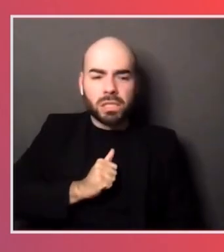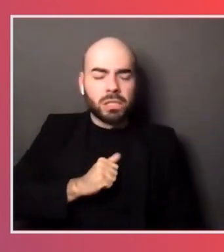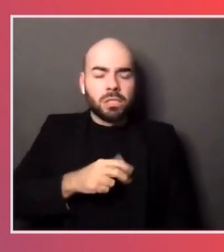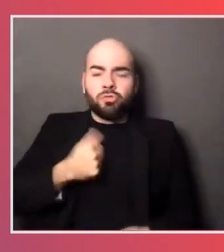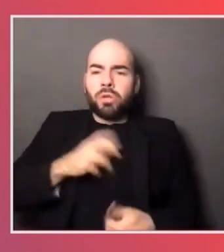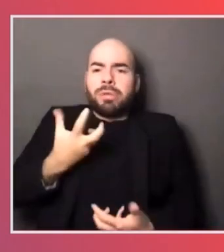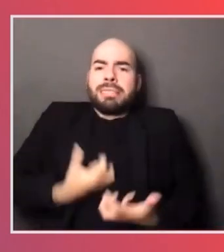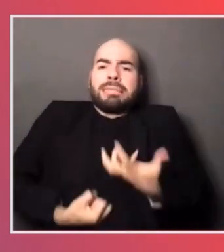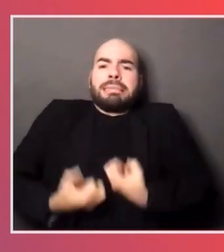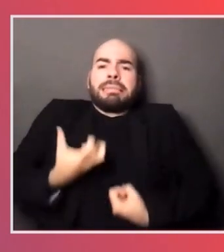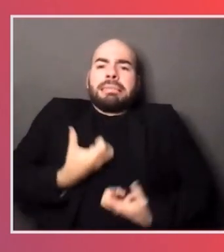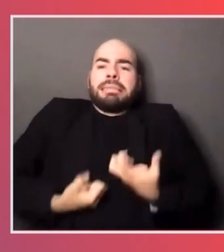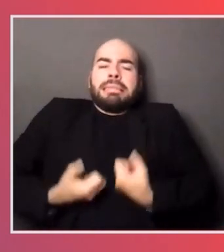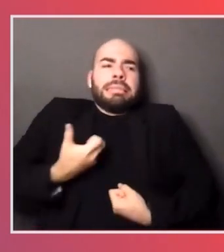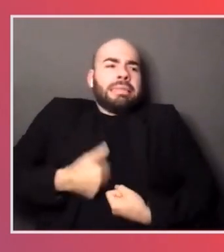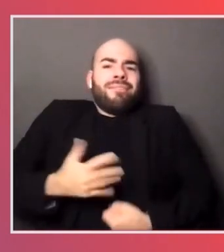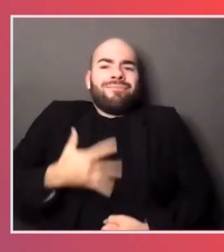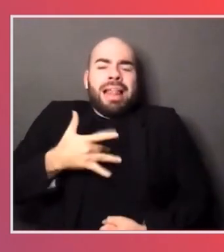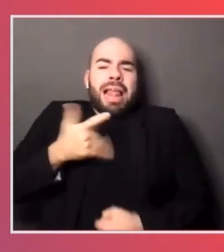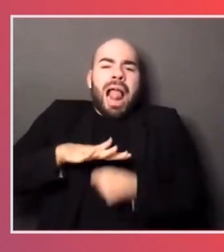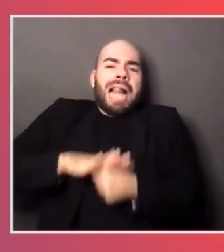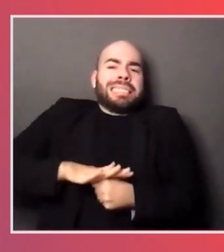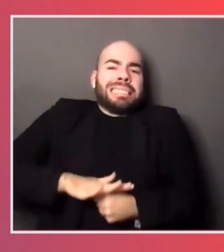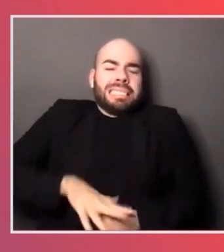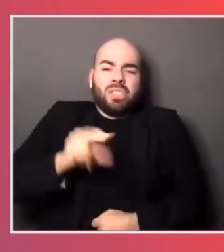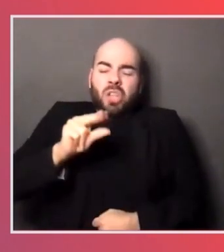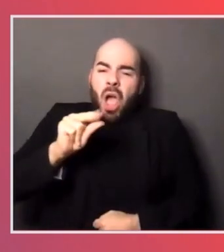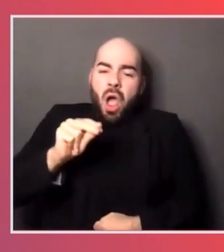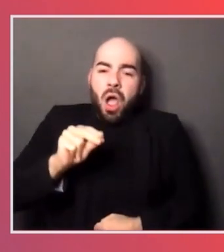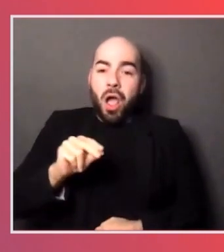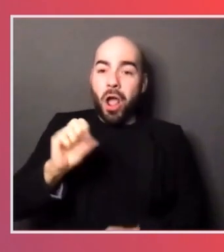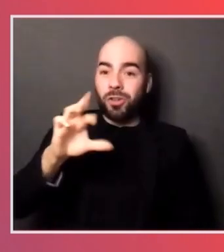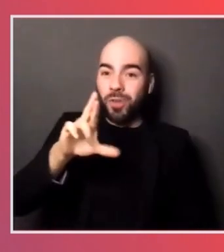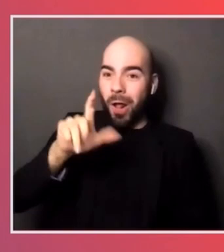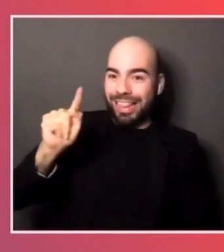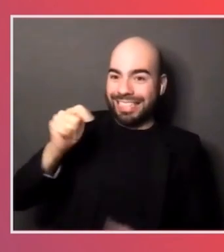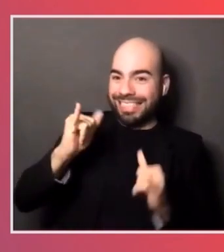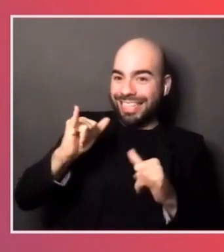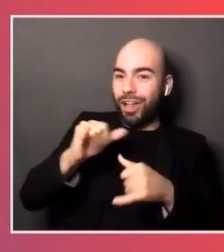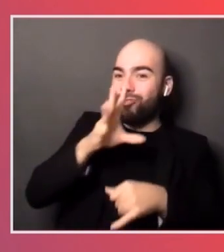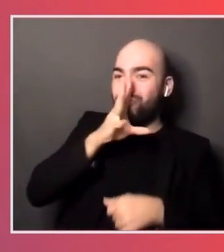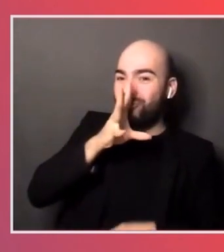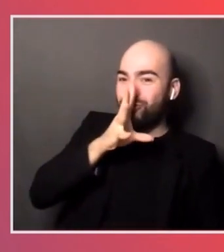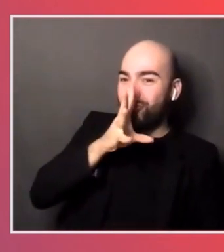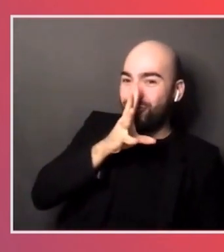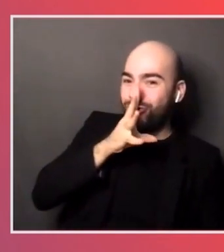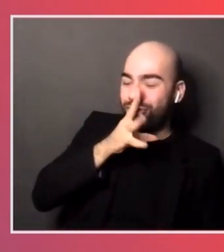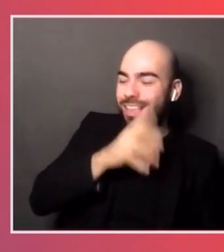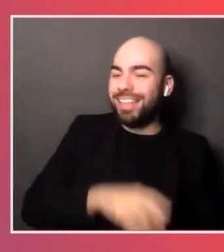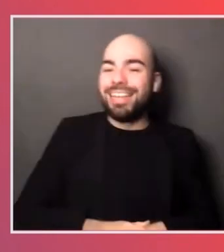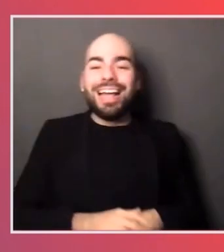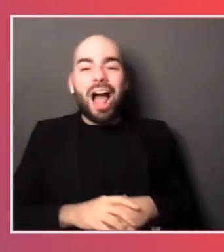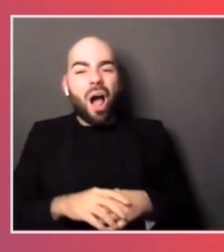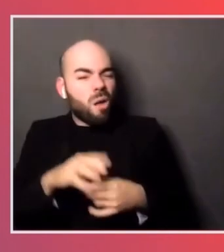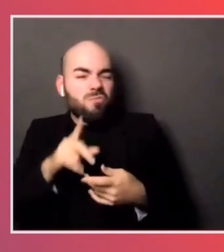Can I ask you a question? We've all different times gotten to connect, and it's been great, and it's really helped a lot.